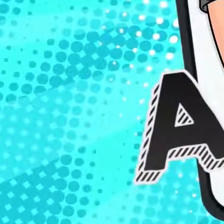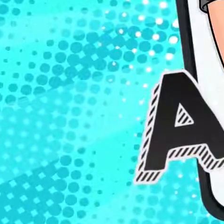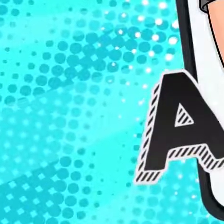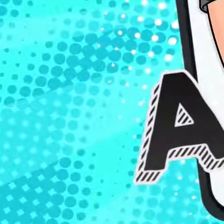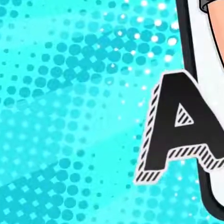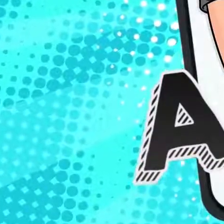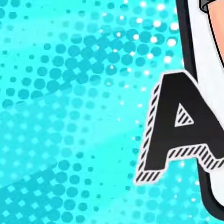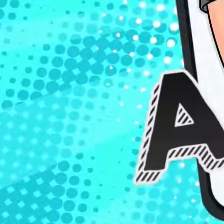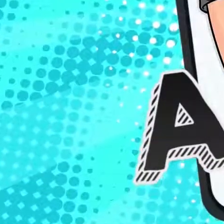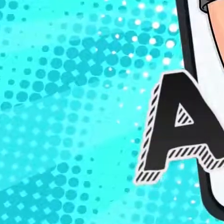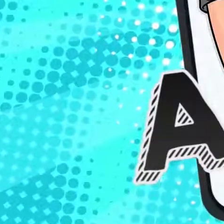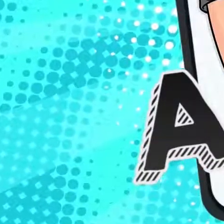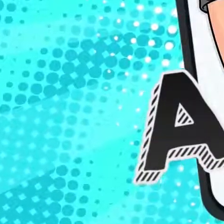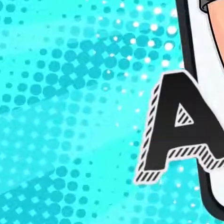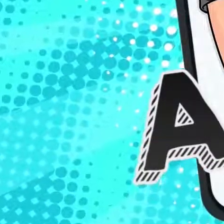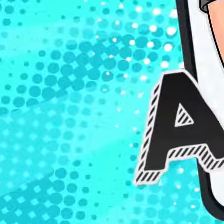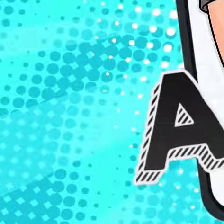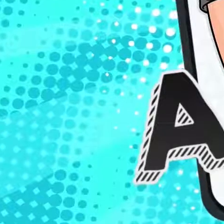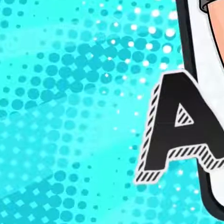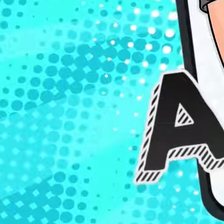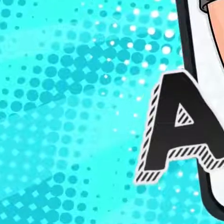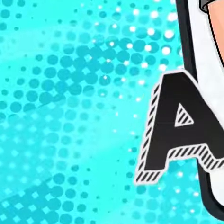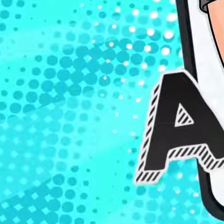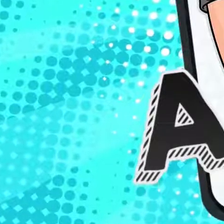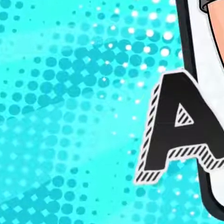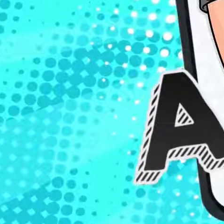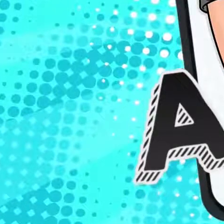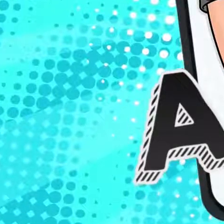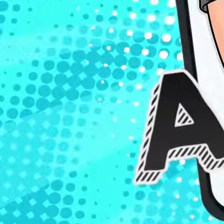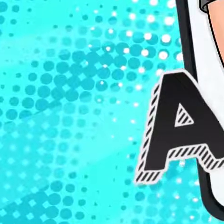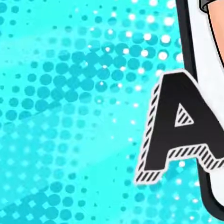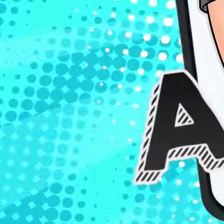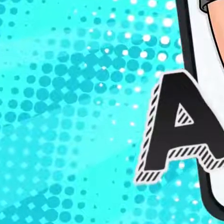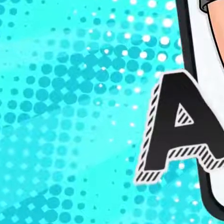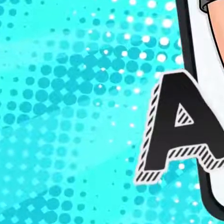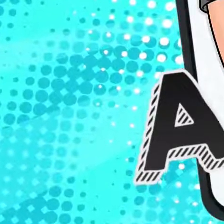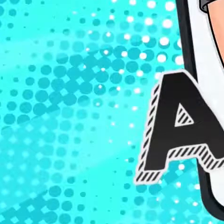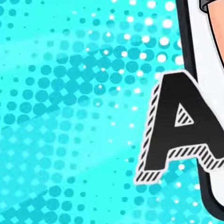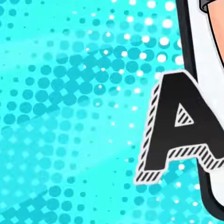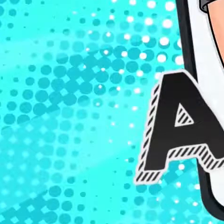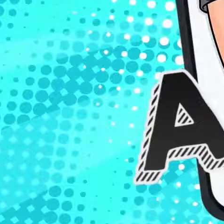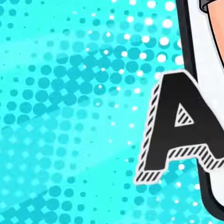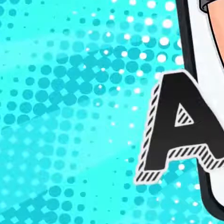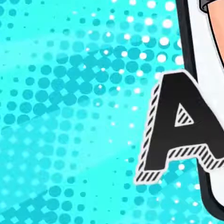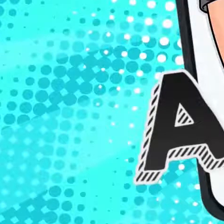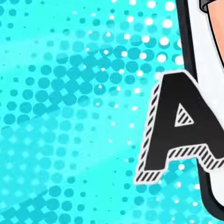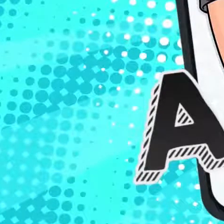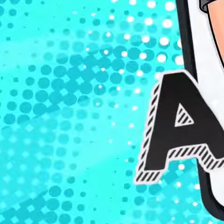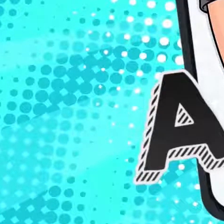welcome to the A Bit of AI show with your hosts, Henk and Amy.